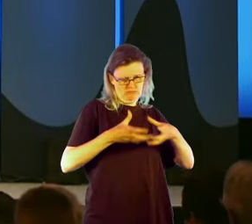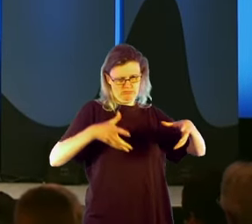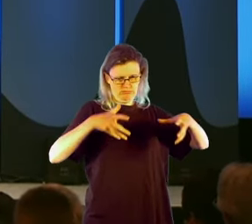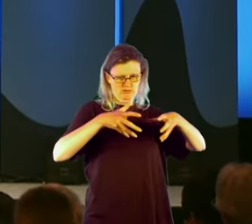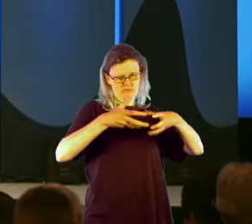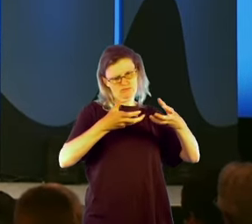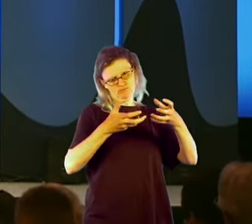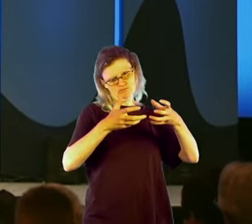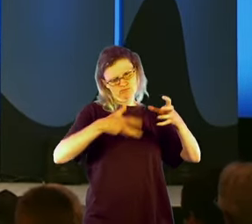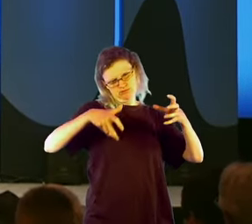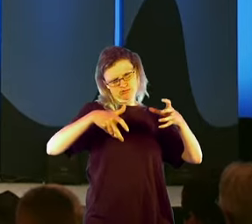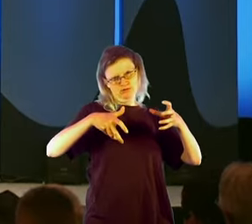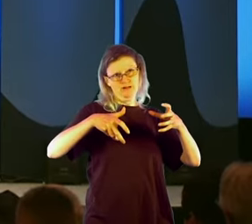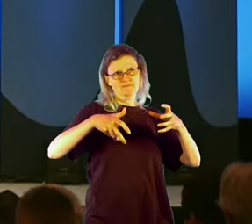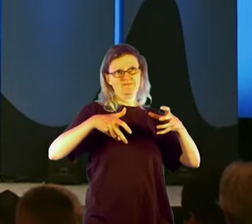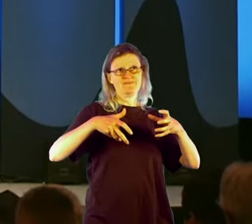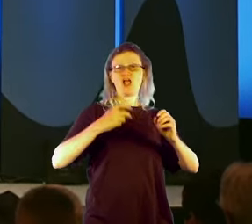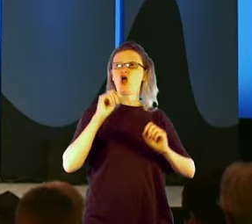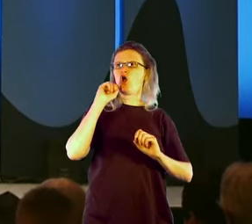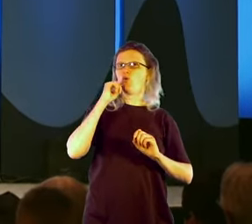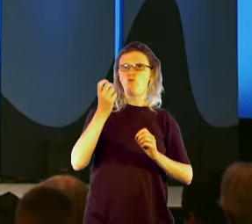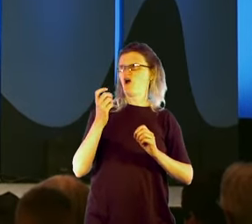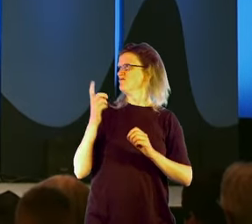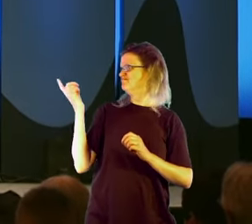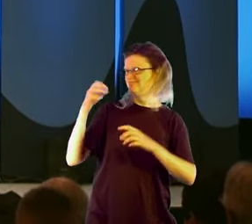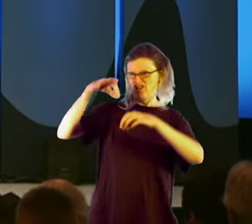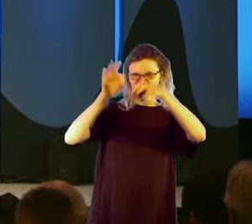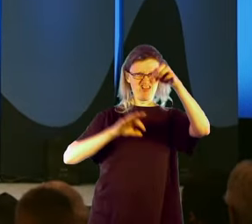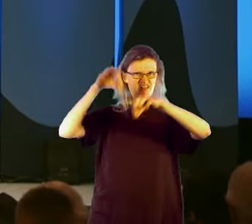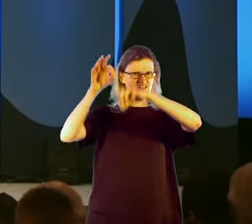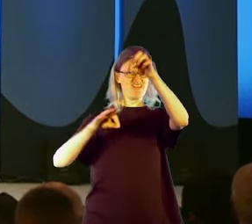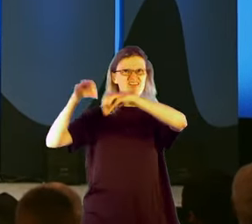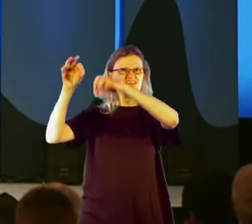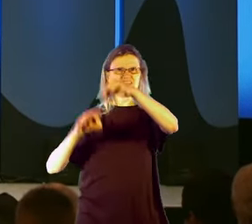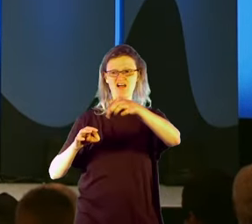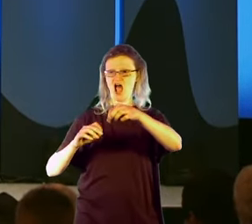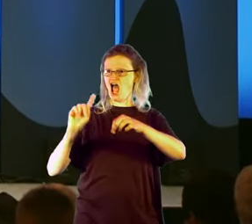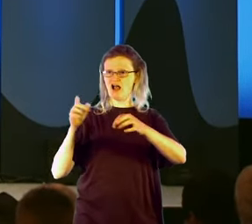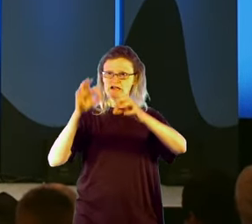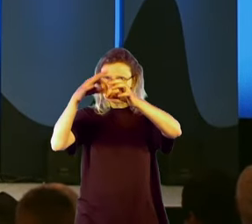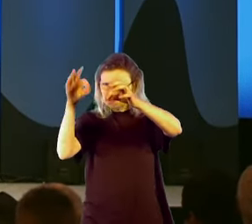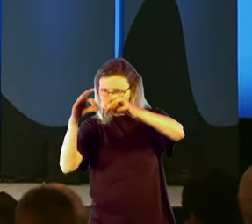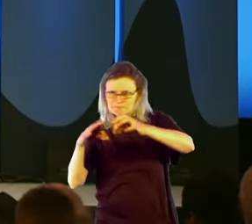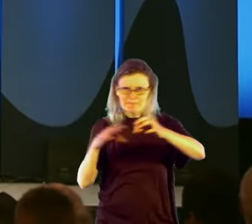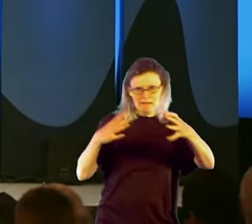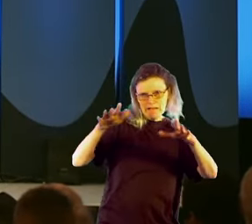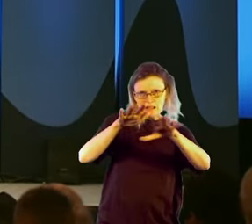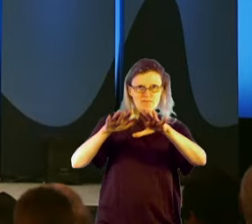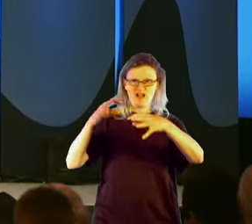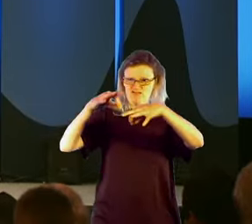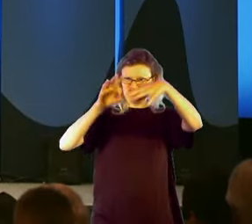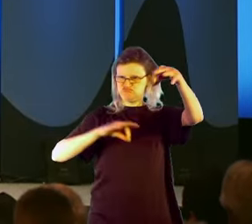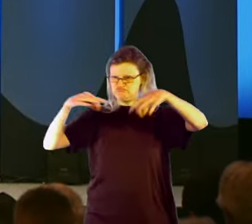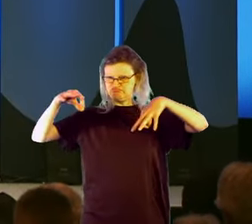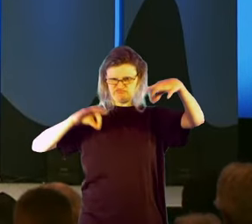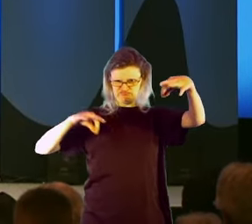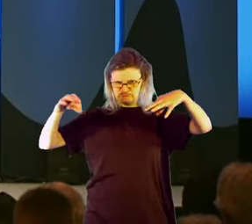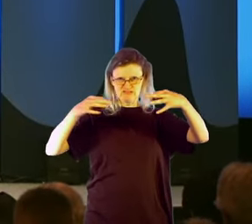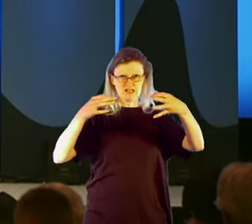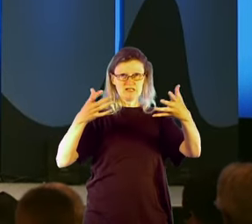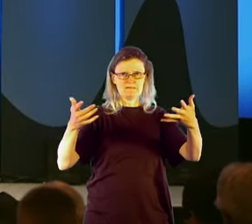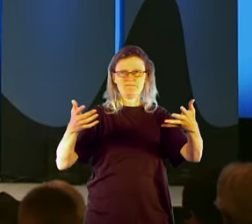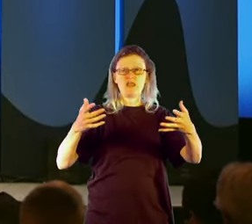I am not going to now suddenly do a magic trick and put all of this back together. That is where we're at. But the glorious news